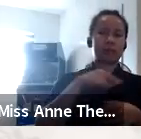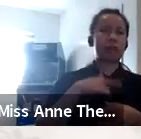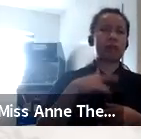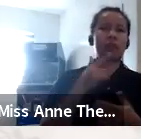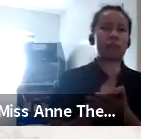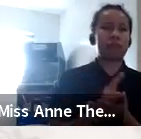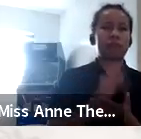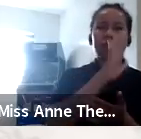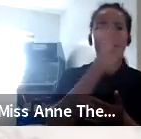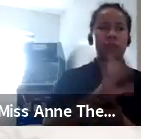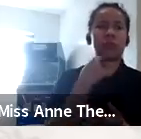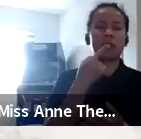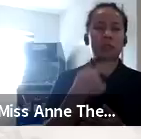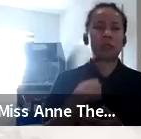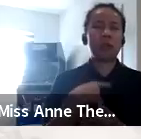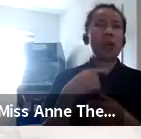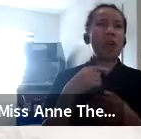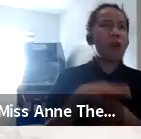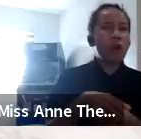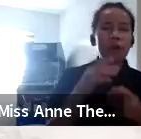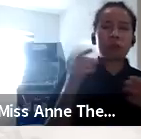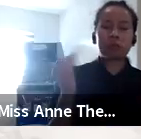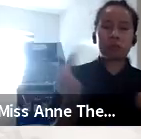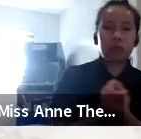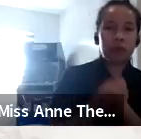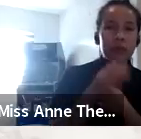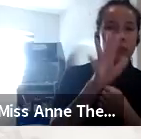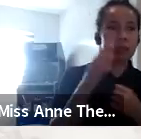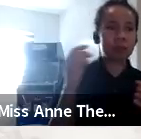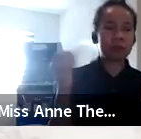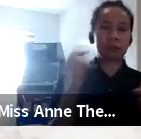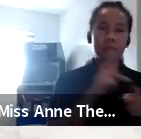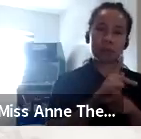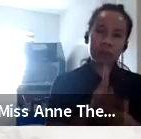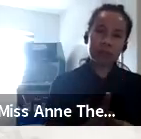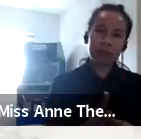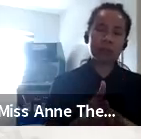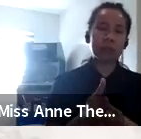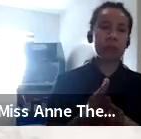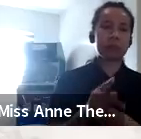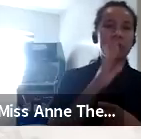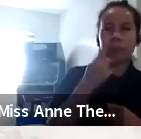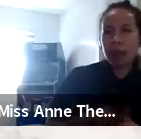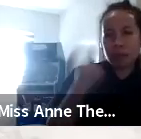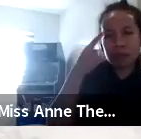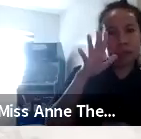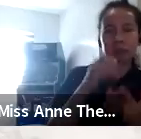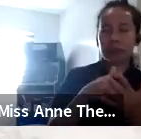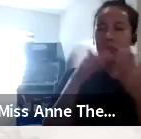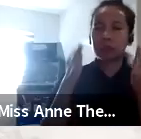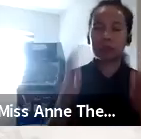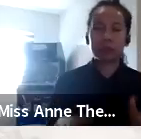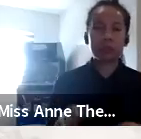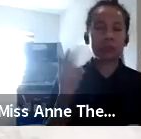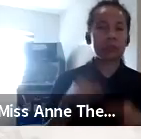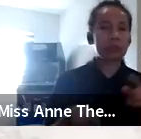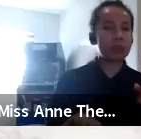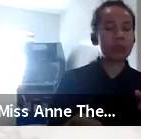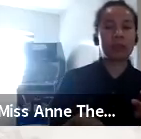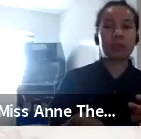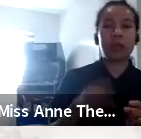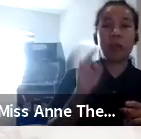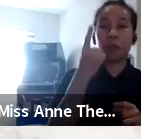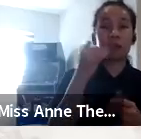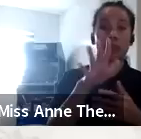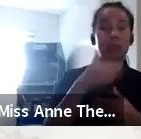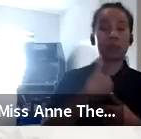you to love your craft. Oh, you, John, you love your craft. You do this for your pupils. And when they do that, maybe you